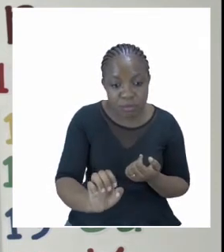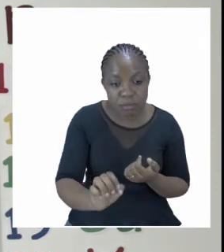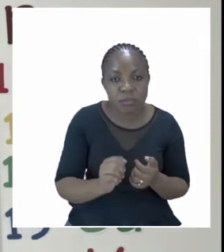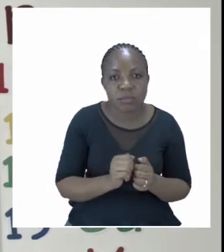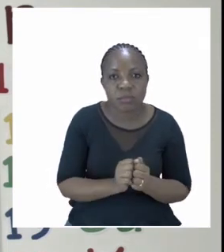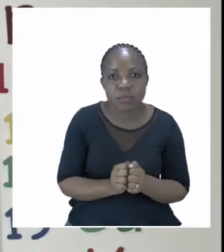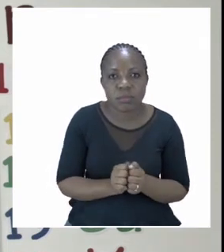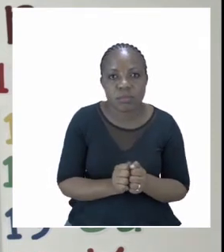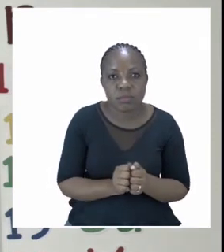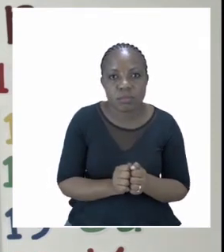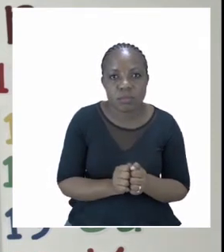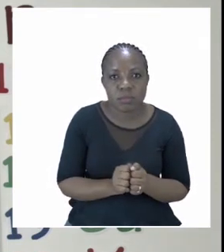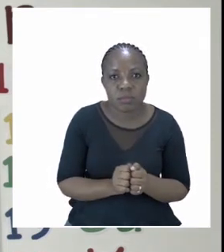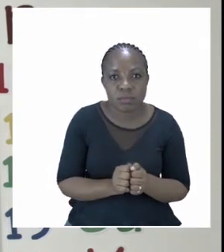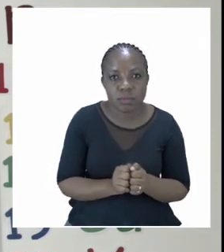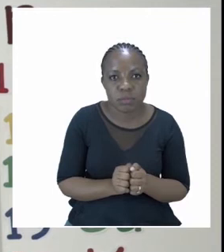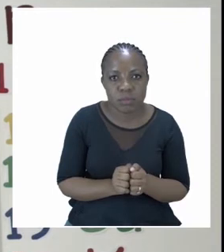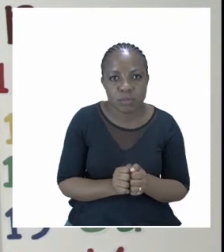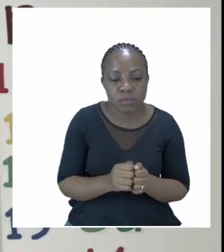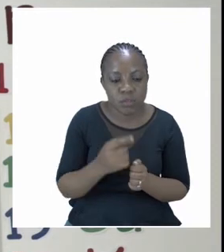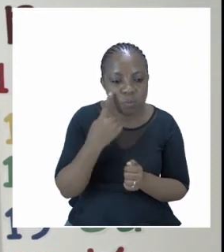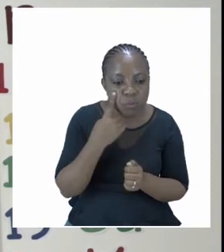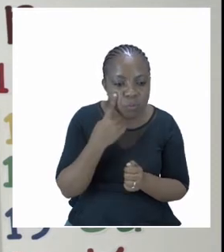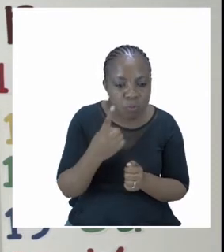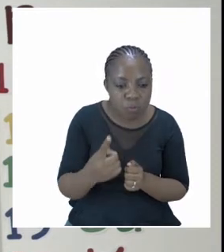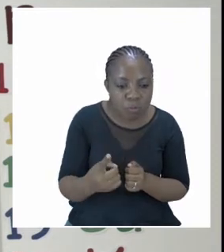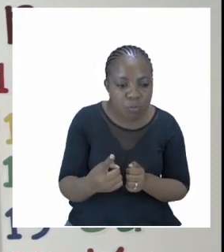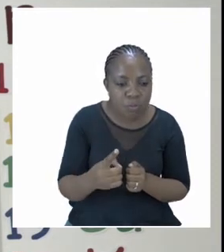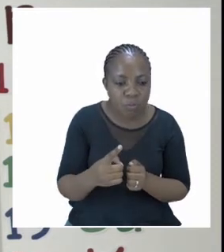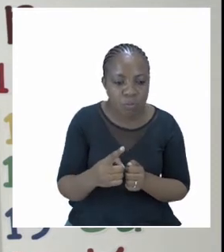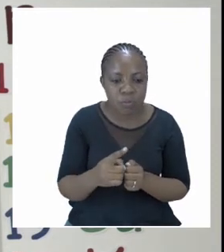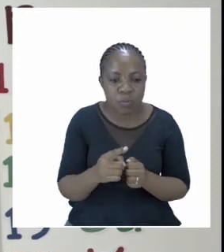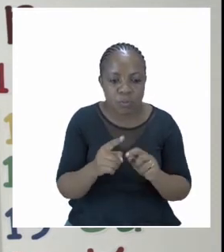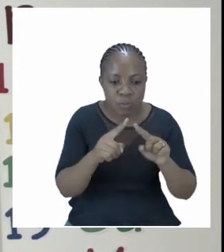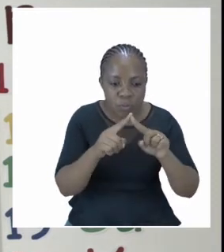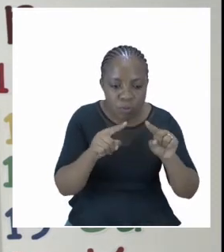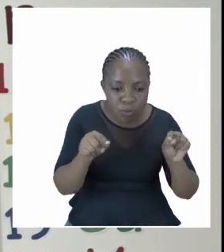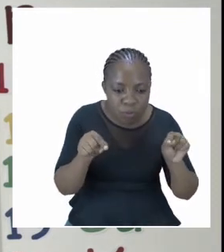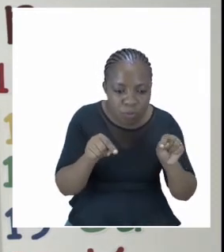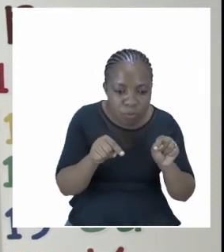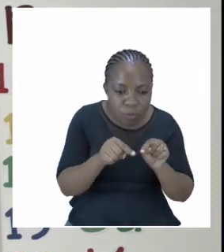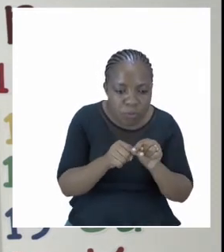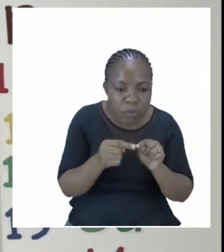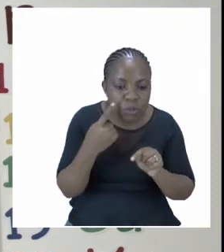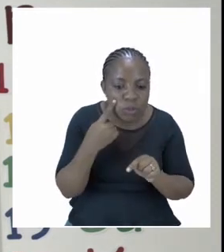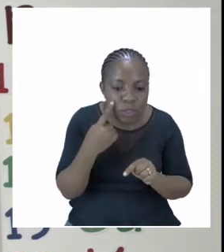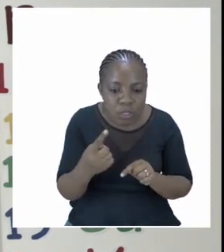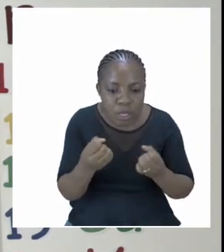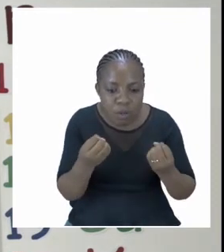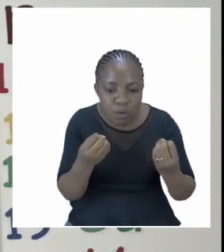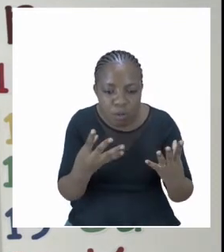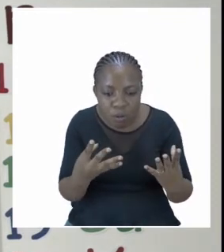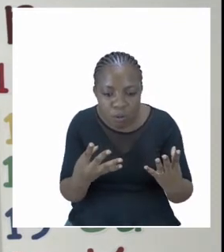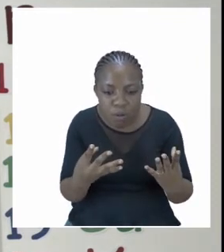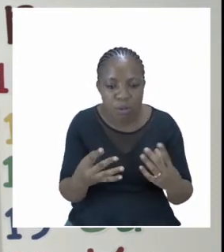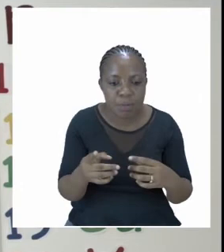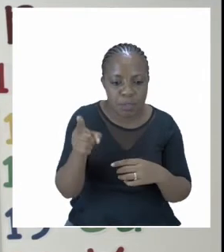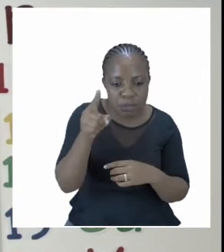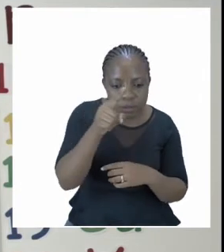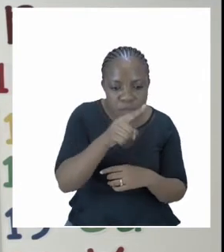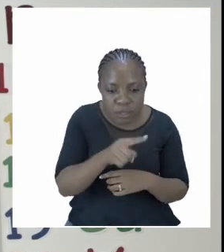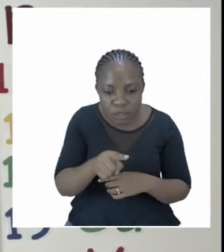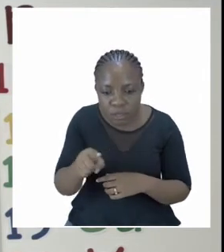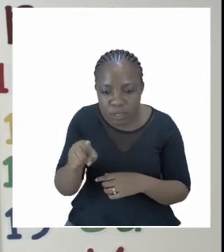many circles you can see, how many triangles you can see, and how